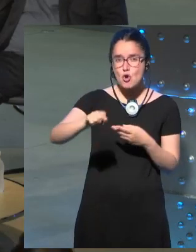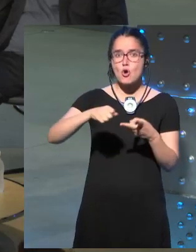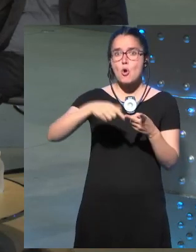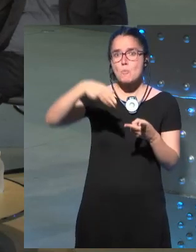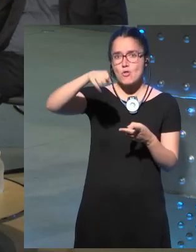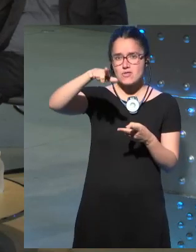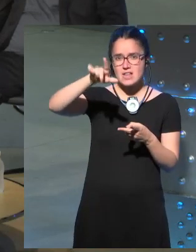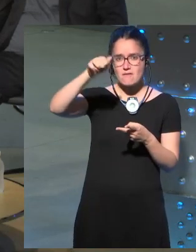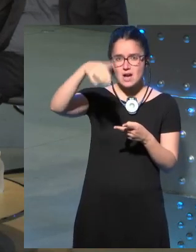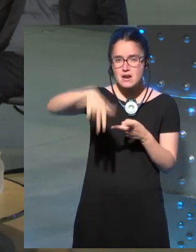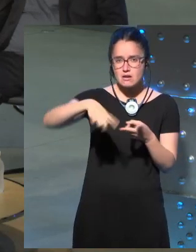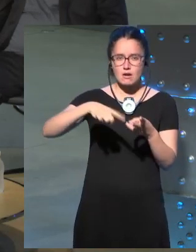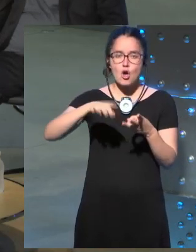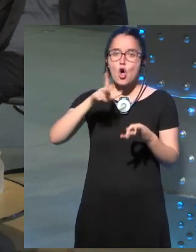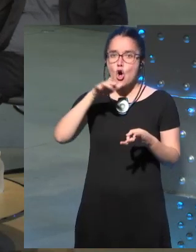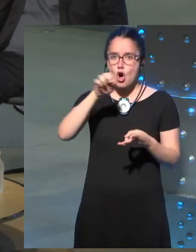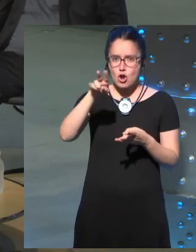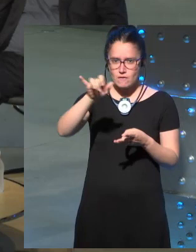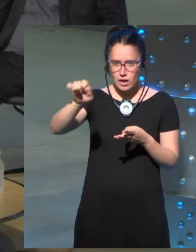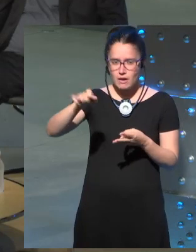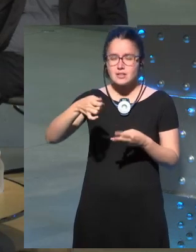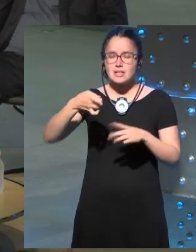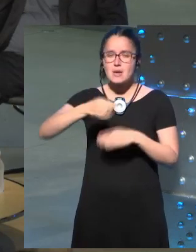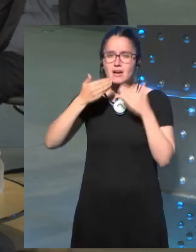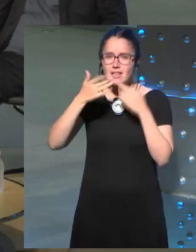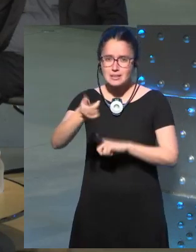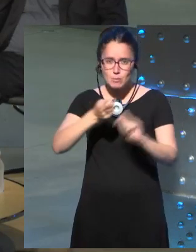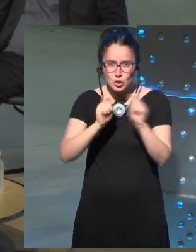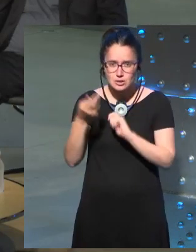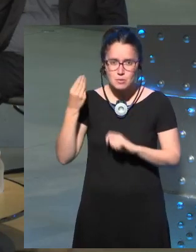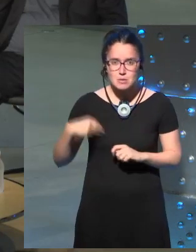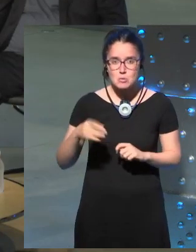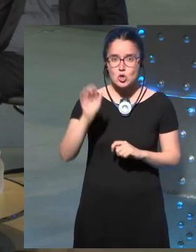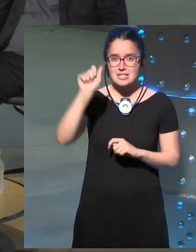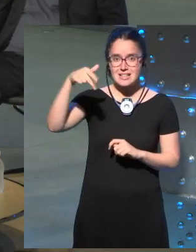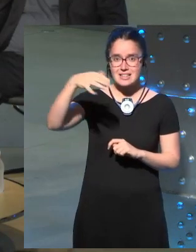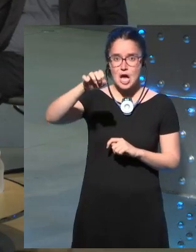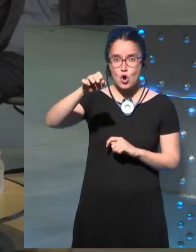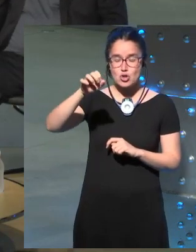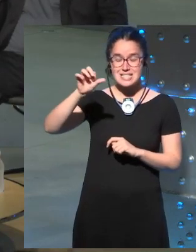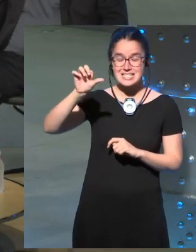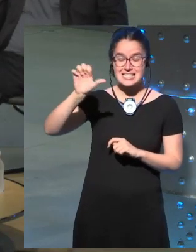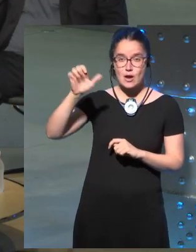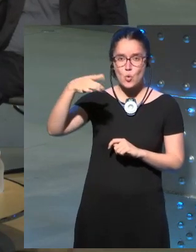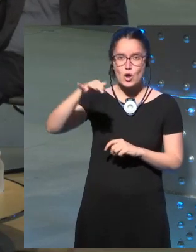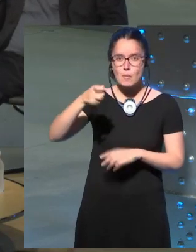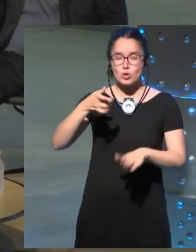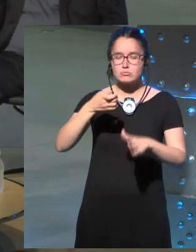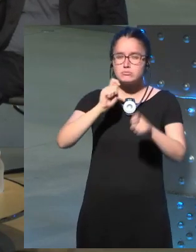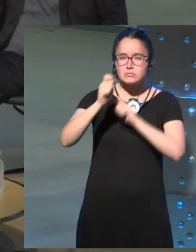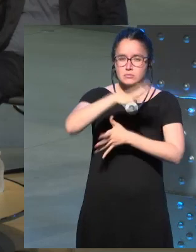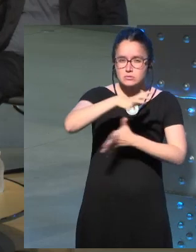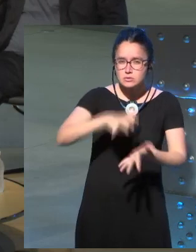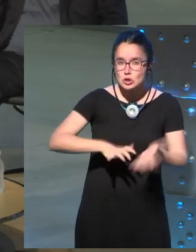like Eduardo Galeano, Vázquez Montalbán here in Spain, and thanks to journalists like, for example, Santiago Segurola, because